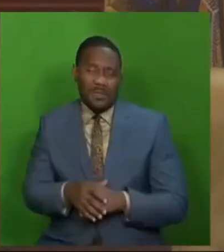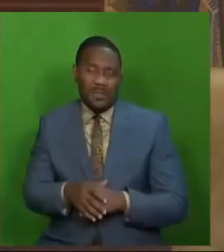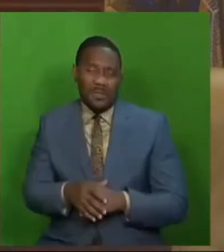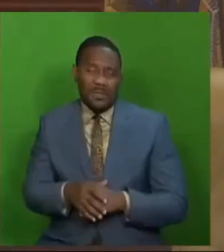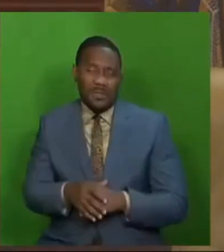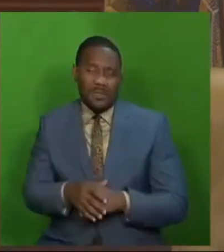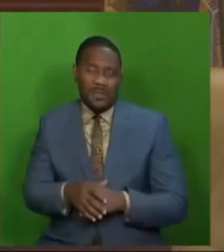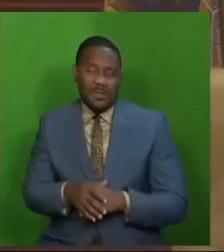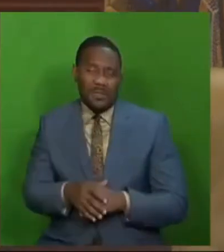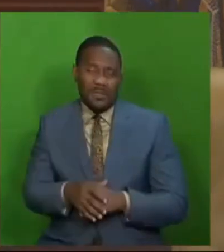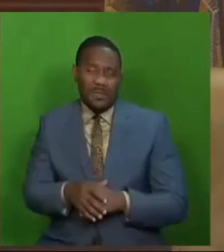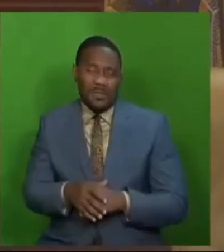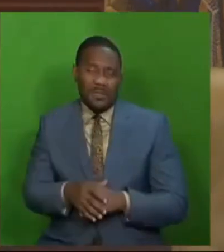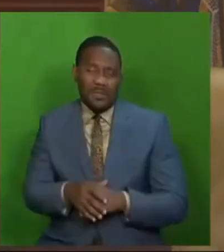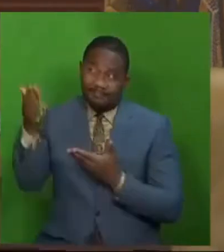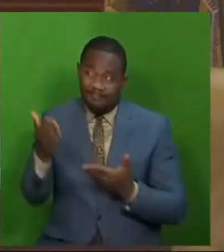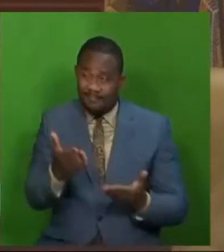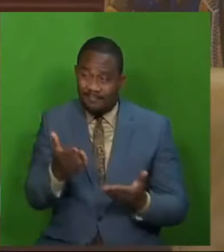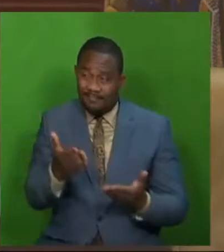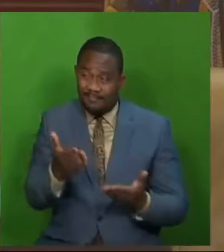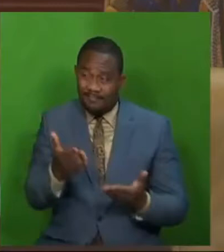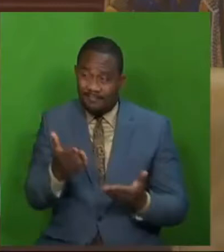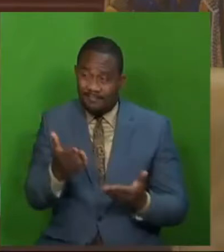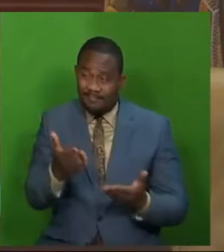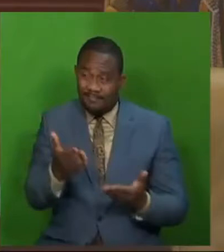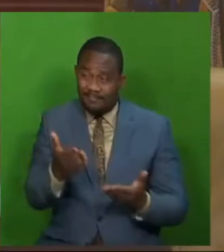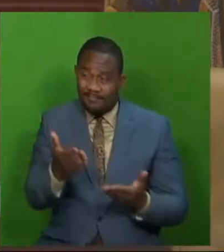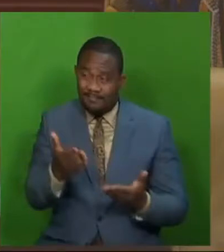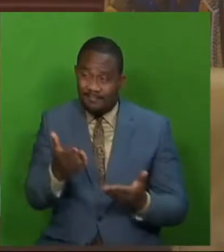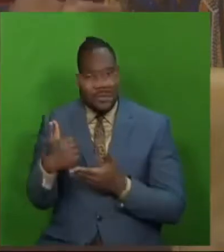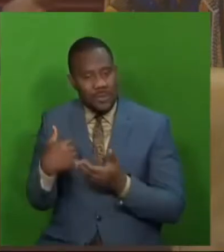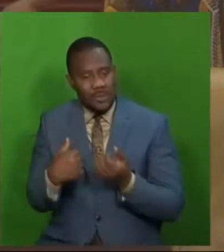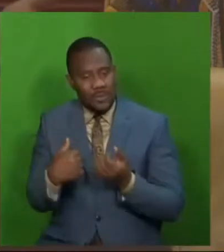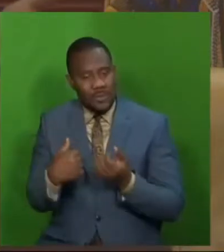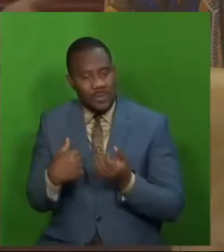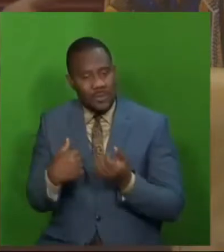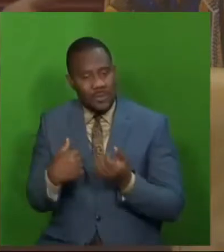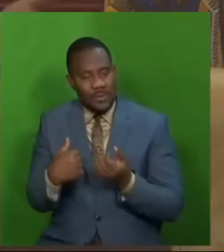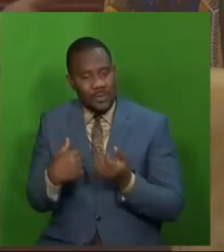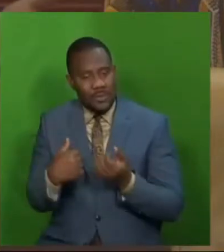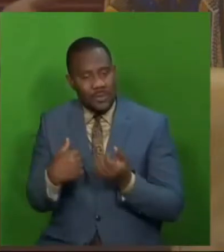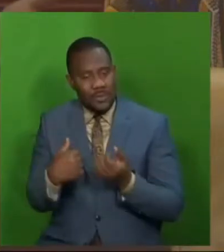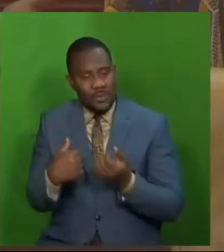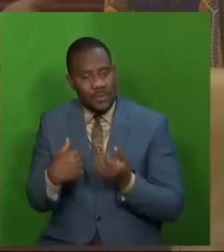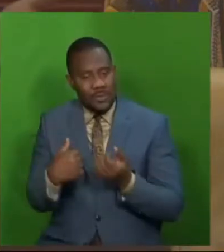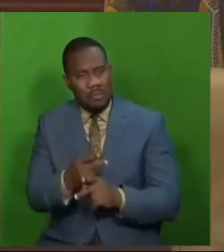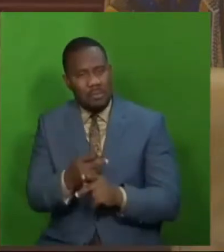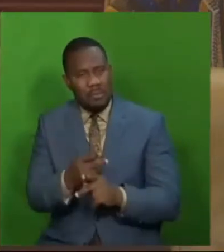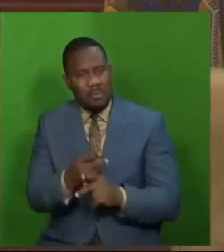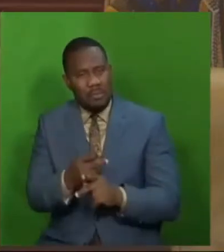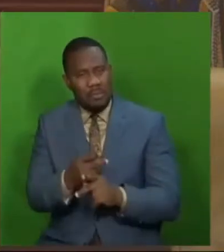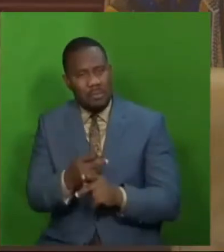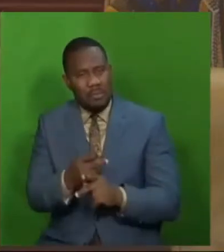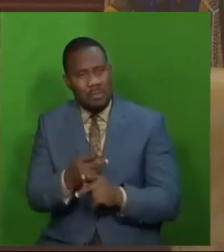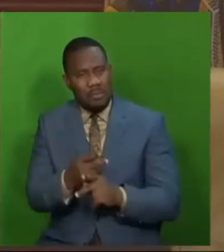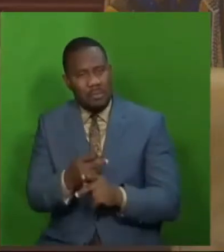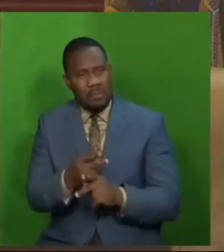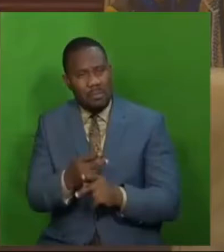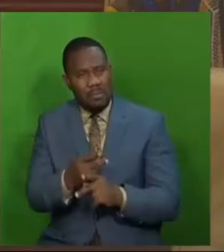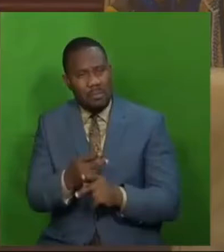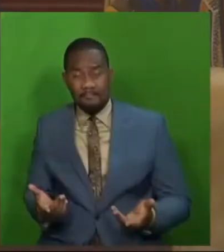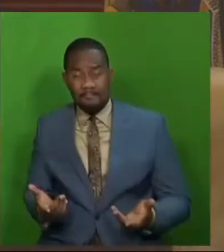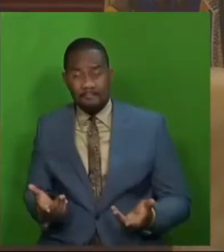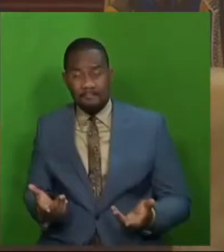this country to support local production. Mr. Speaker, how can the government issue permits for people to import